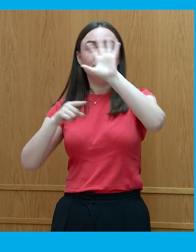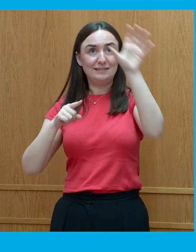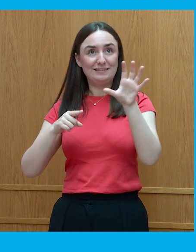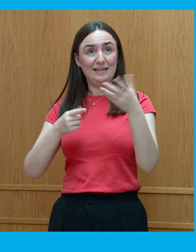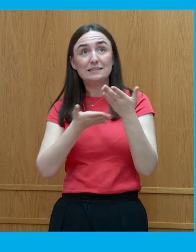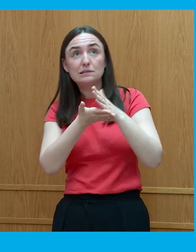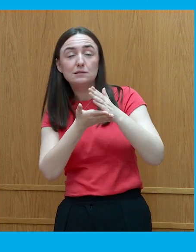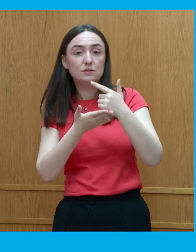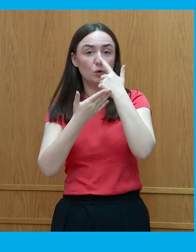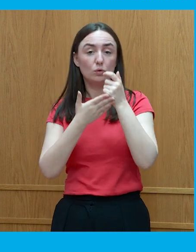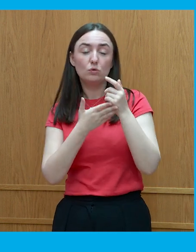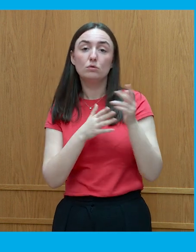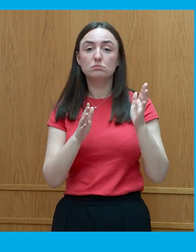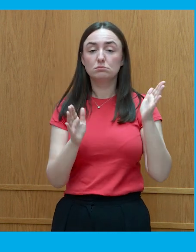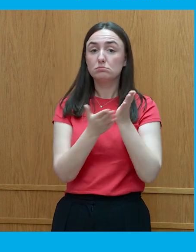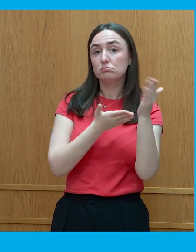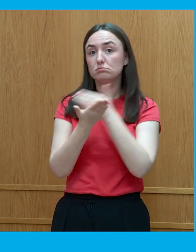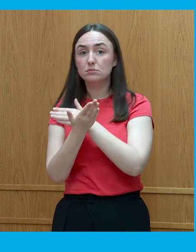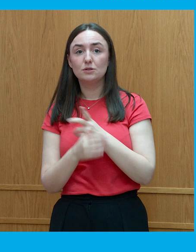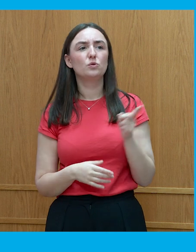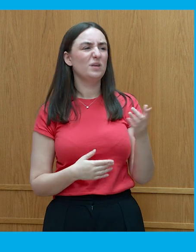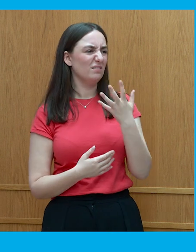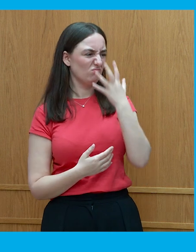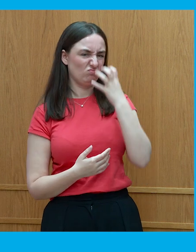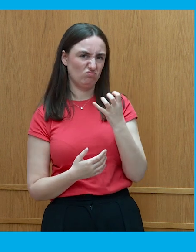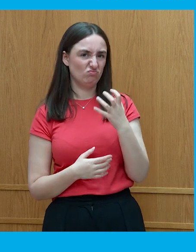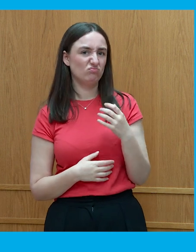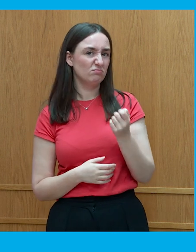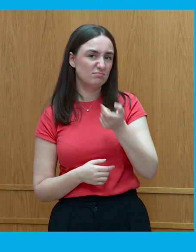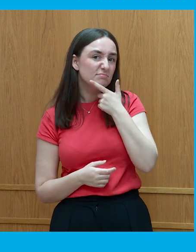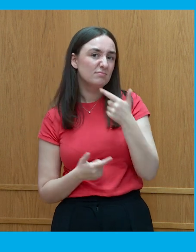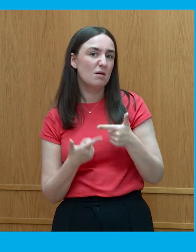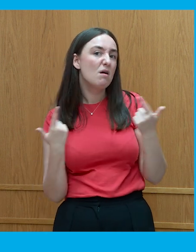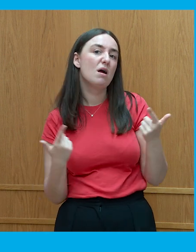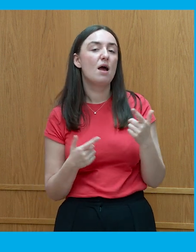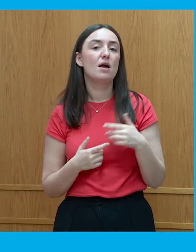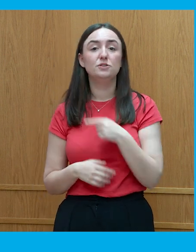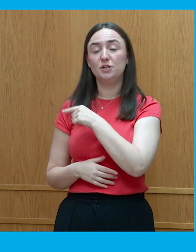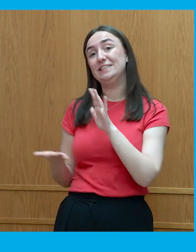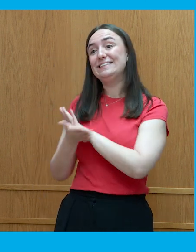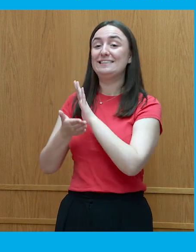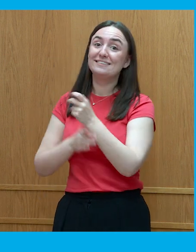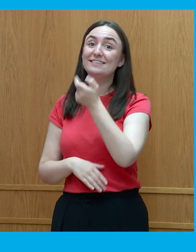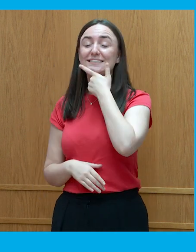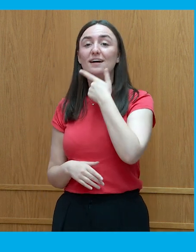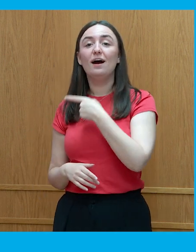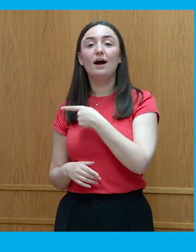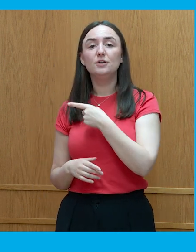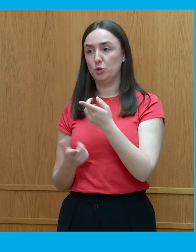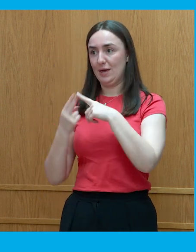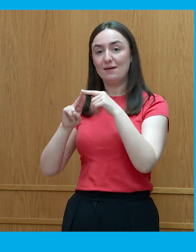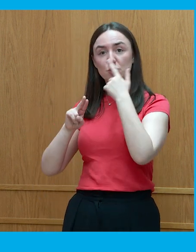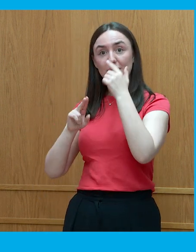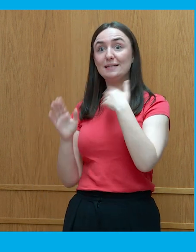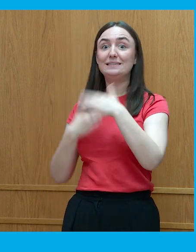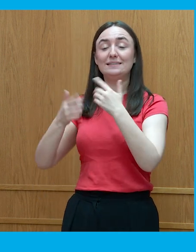looks a bit old and a bit gloomy and a bit doomy, a bit miserable. He doesn't really smile much. Whether or not she can continue that momentum,